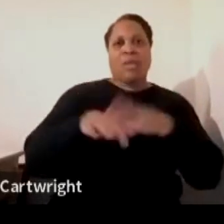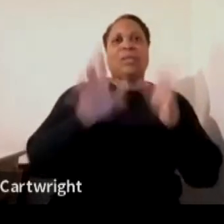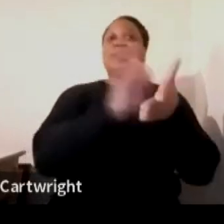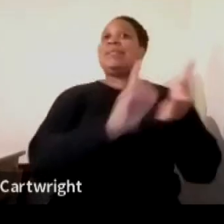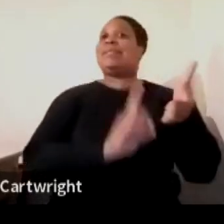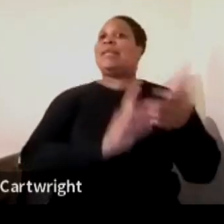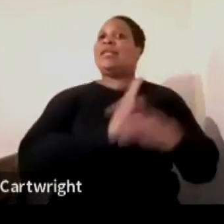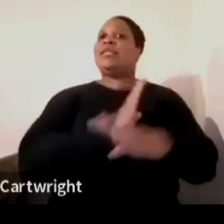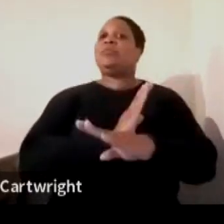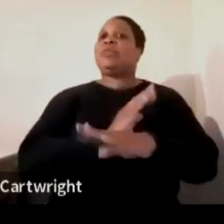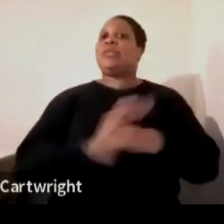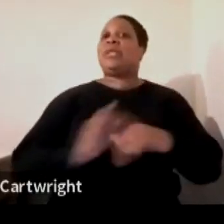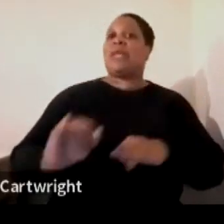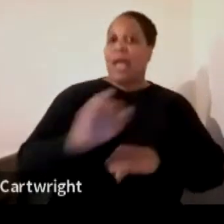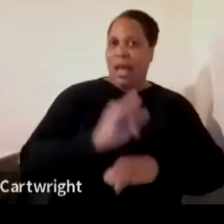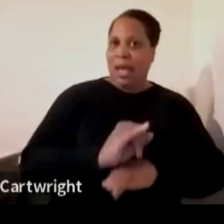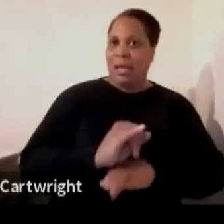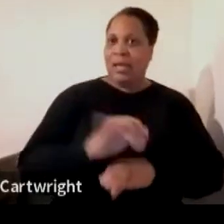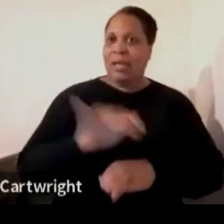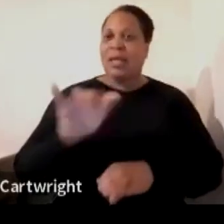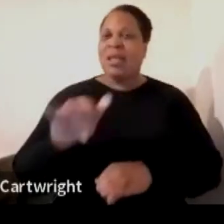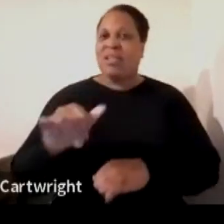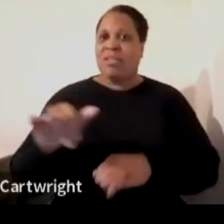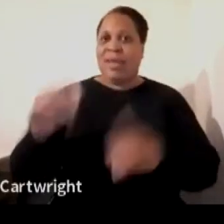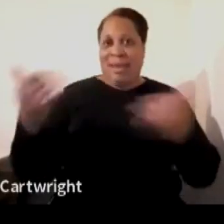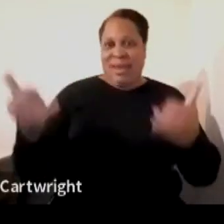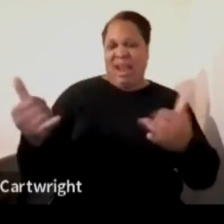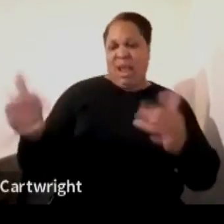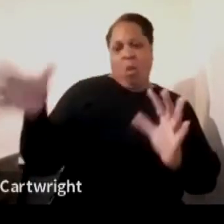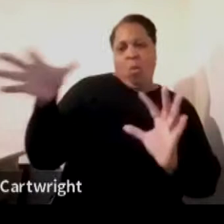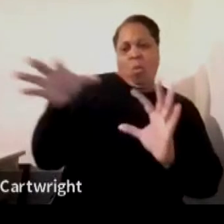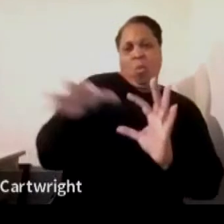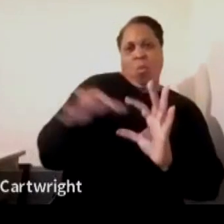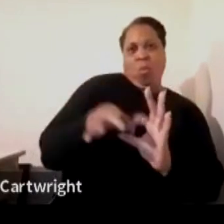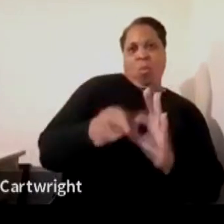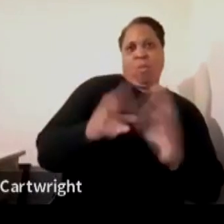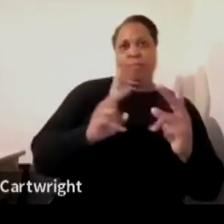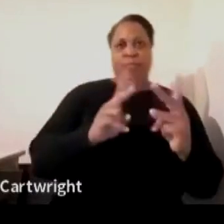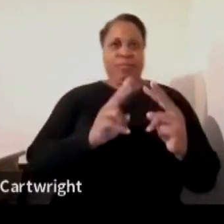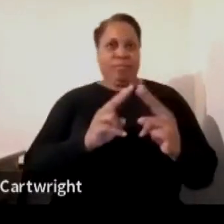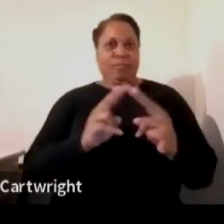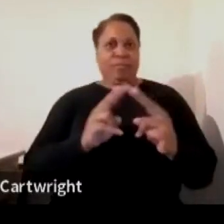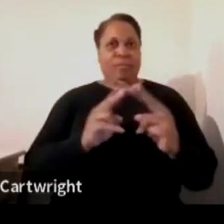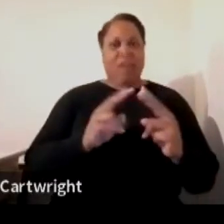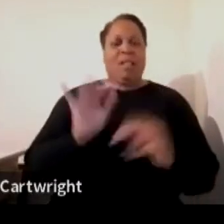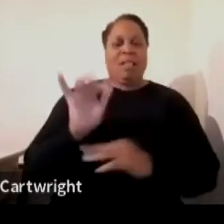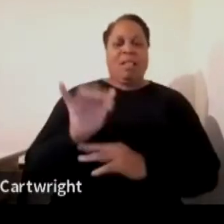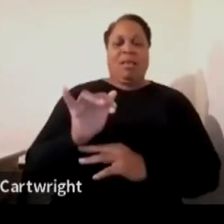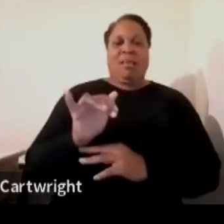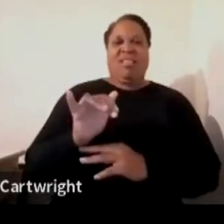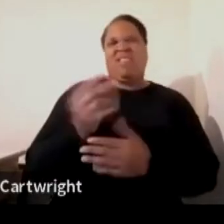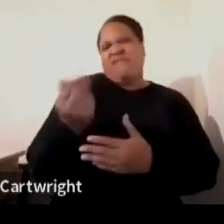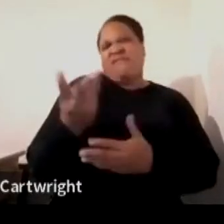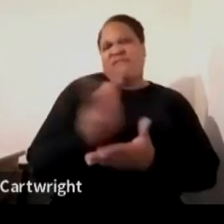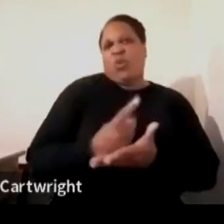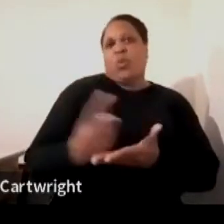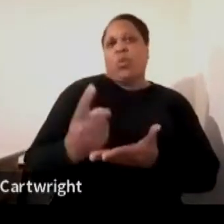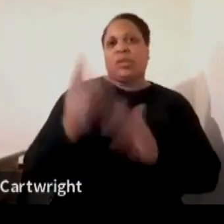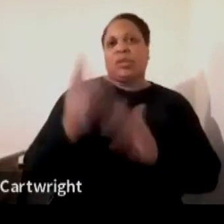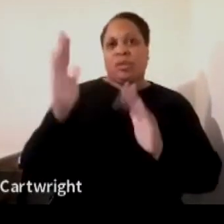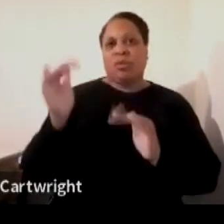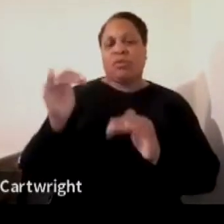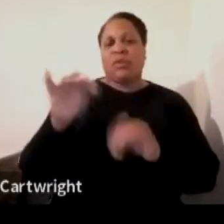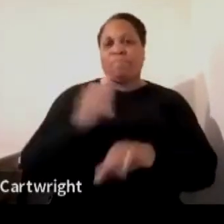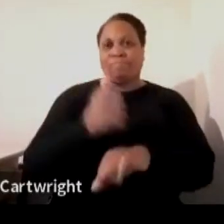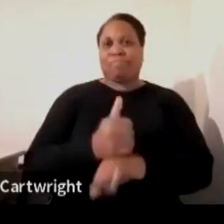primarily. So that works hand in hand, and that will be in place in a few weeks. Thank you. Thank you, Dr. Ayo. Dr. Walden, can you